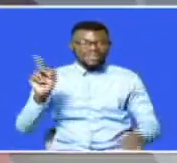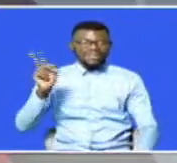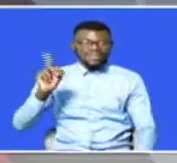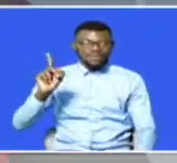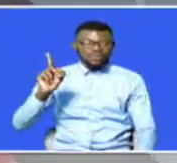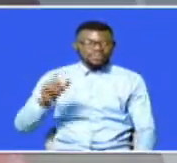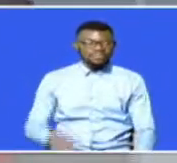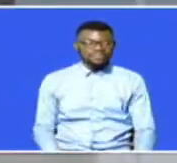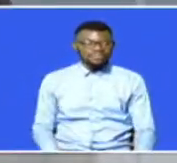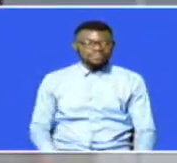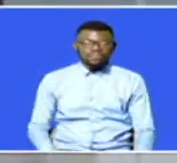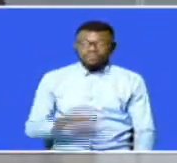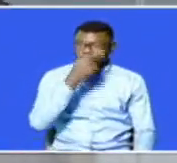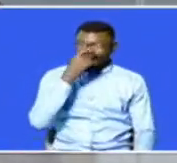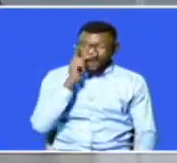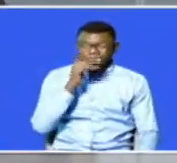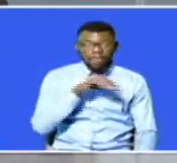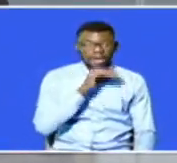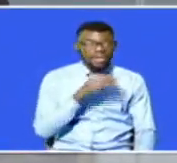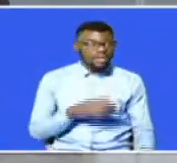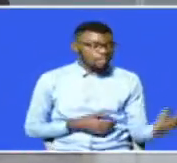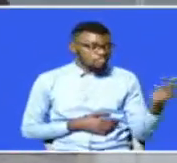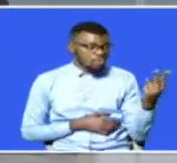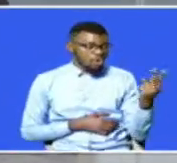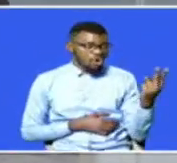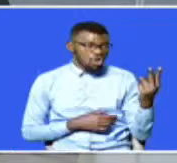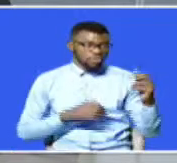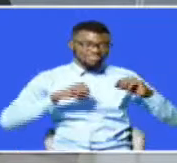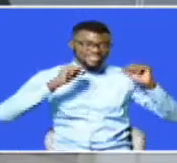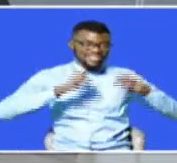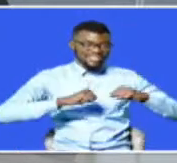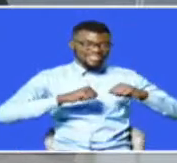Now, Kalonzo Musyoka and Raila Odinga have once again agreed to join